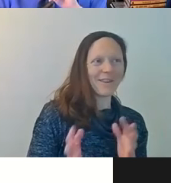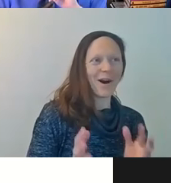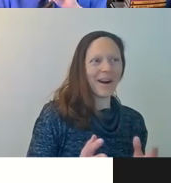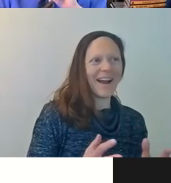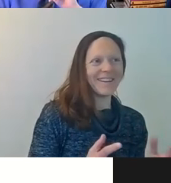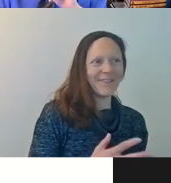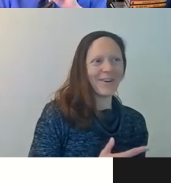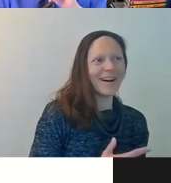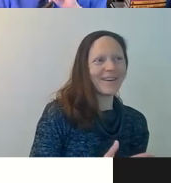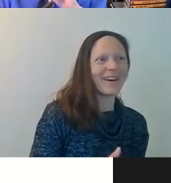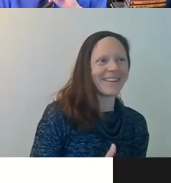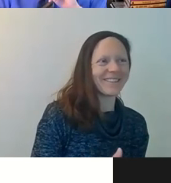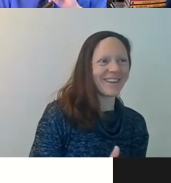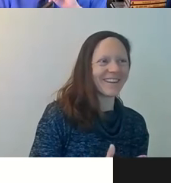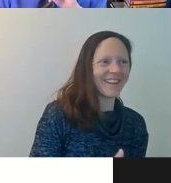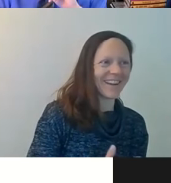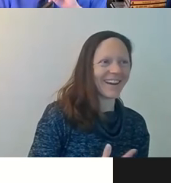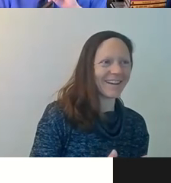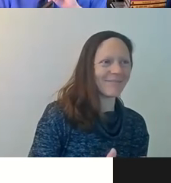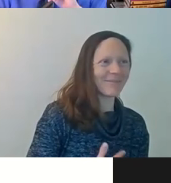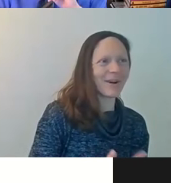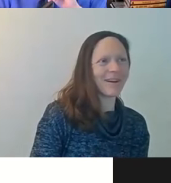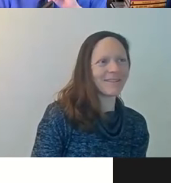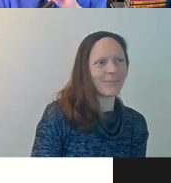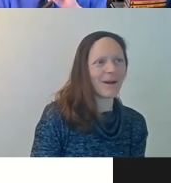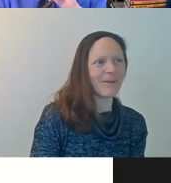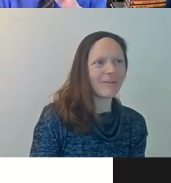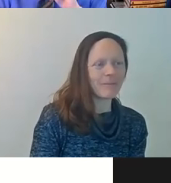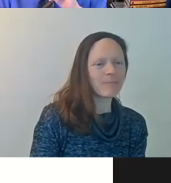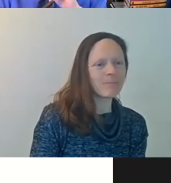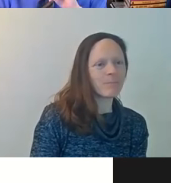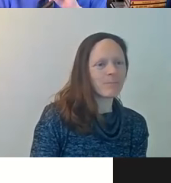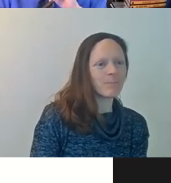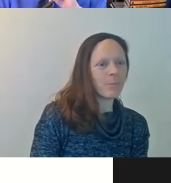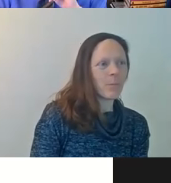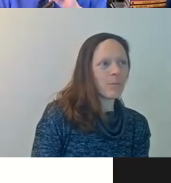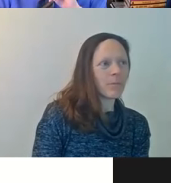access on the lower end of what is currently qualifies as broadband.